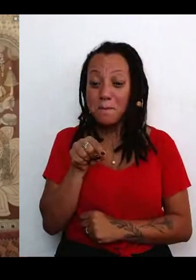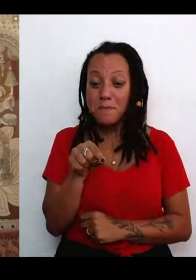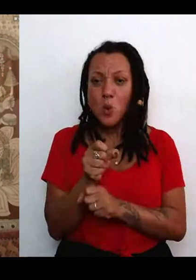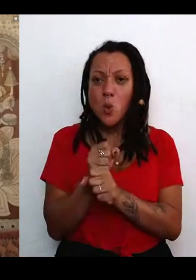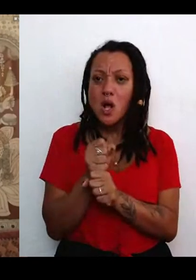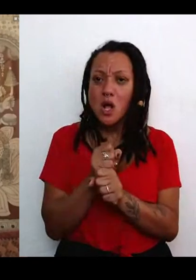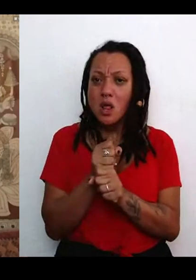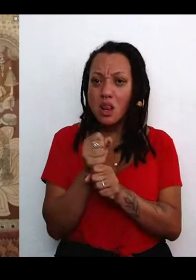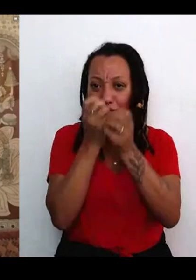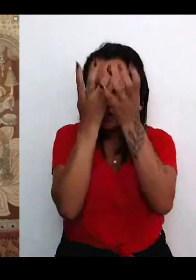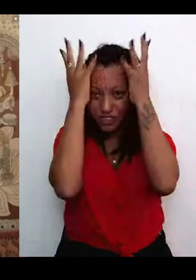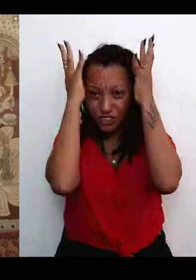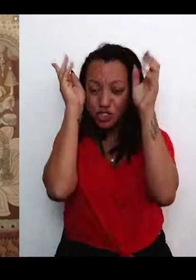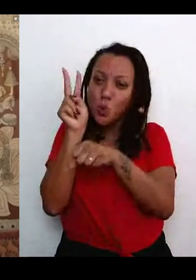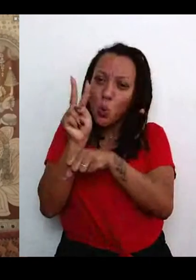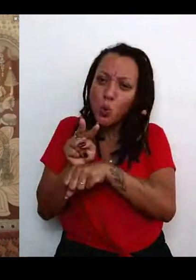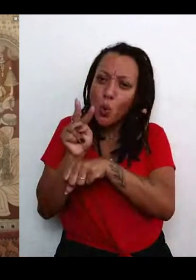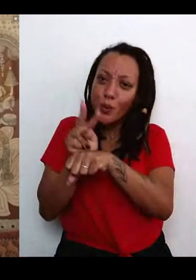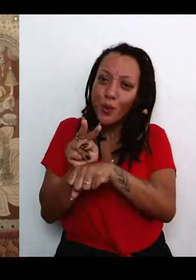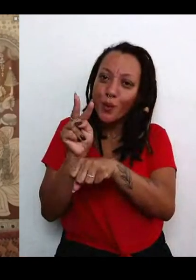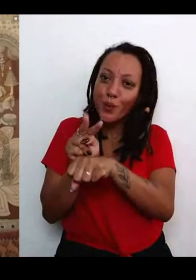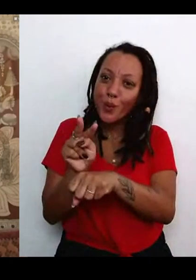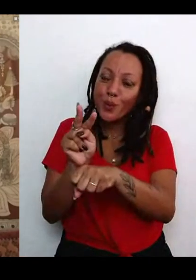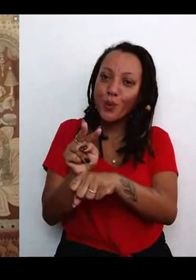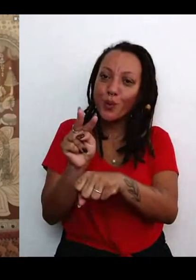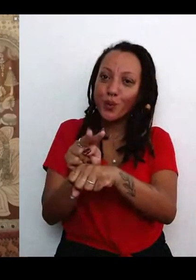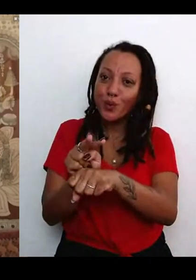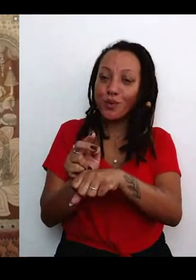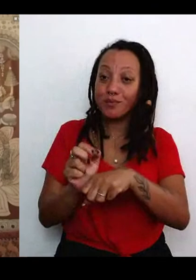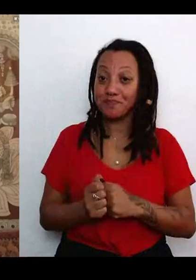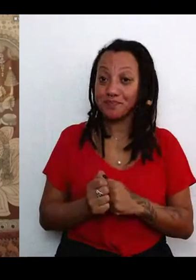biodiversity of the forest itself